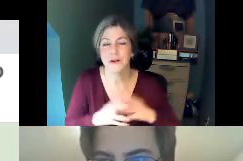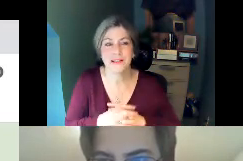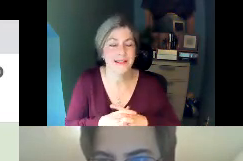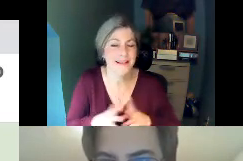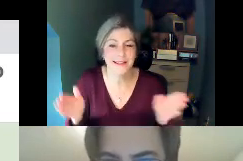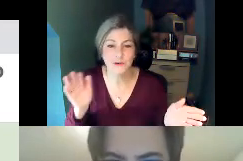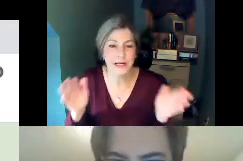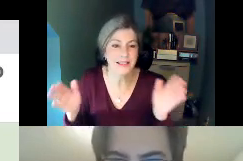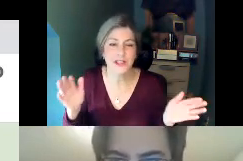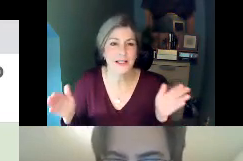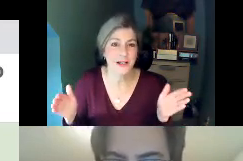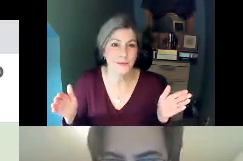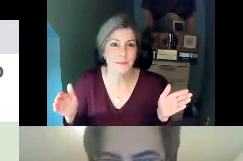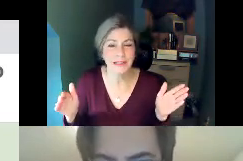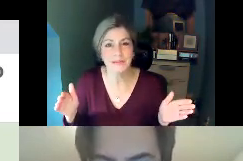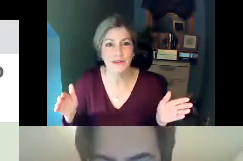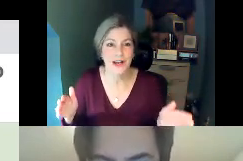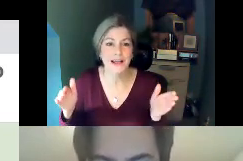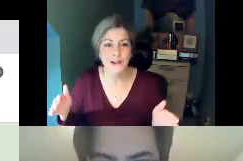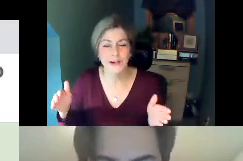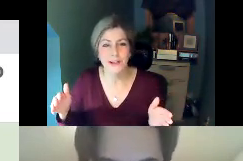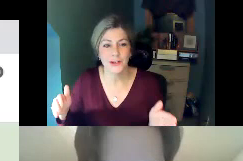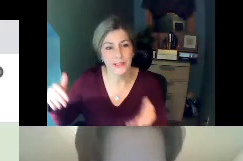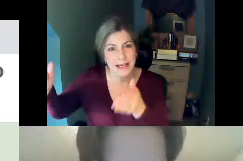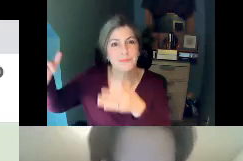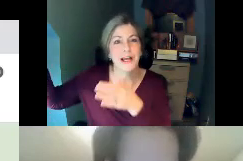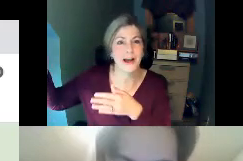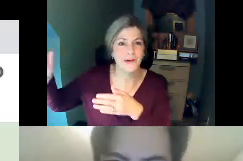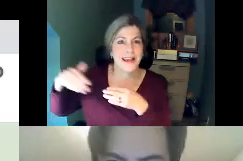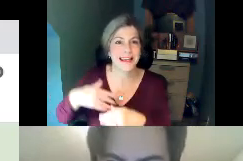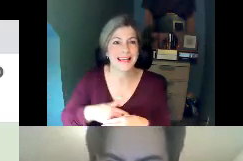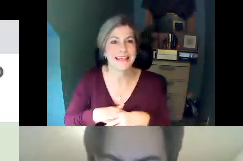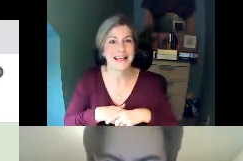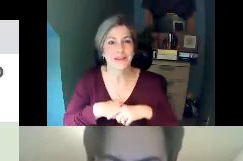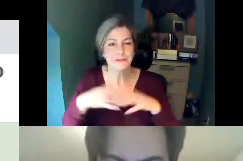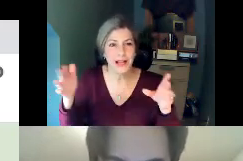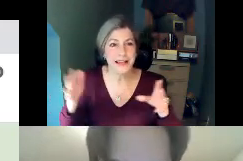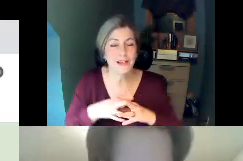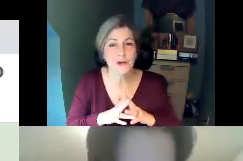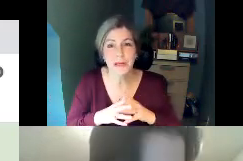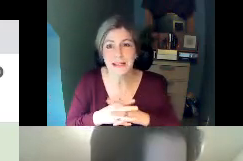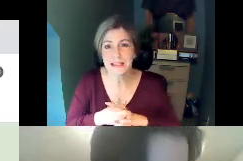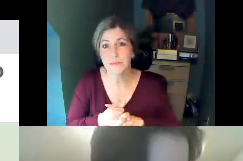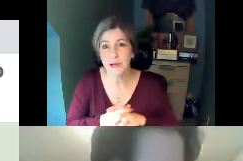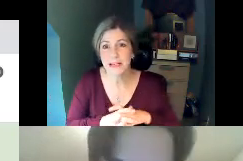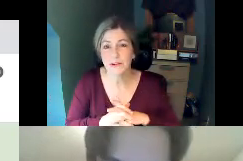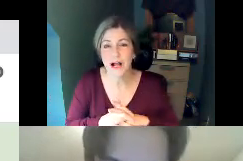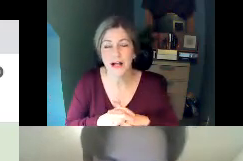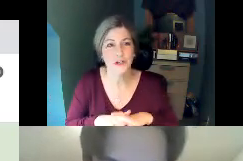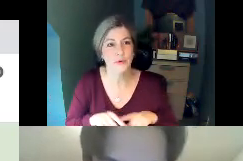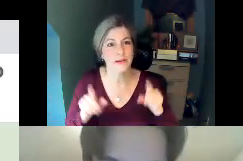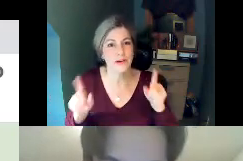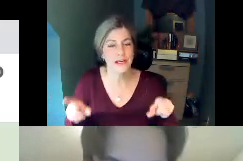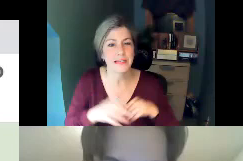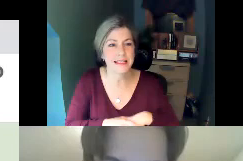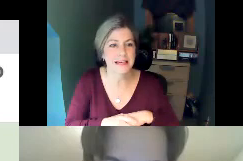Parents, you know, this is the transition year, but believe it or not, you're letting them go and they're flying the coop. And at some point in their